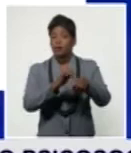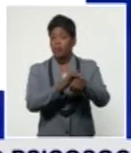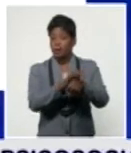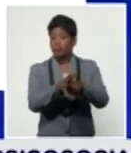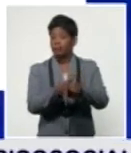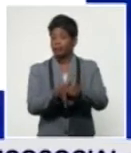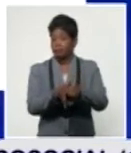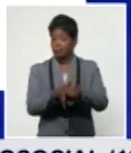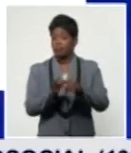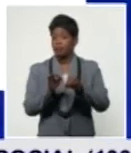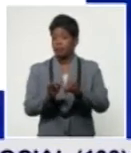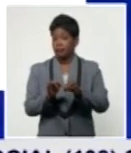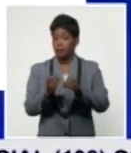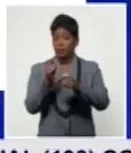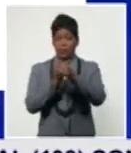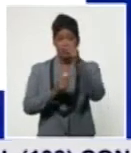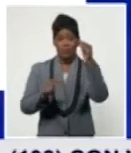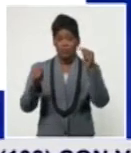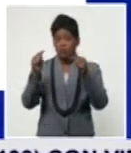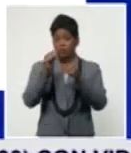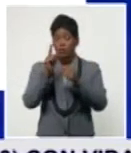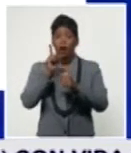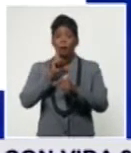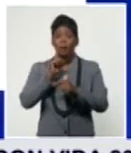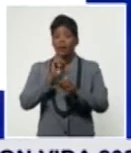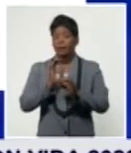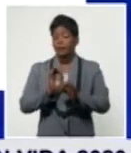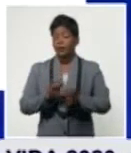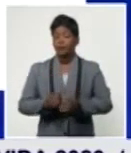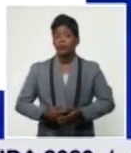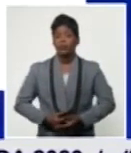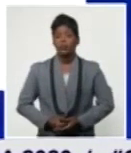And moreover, it has an